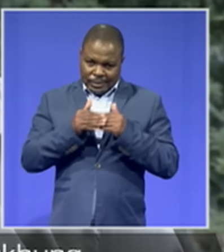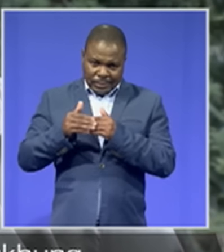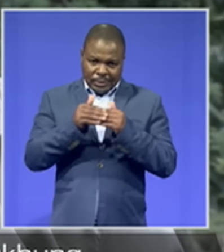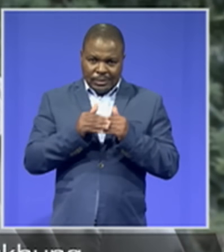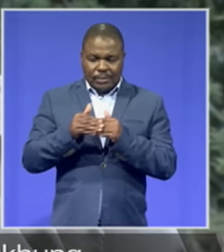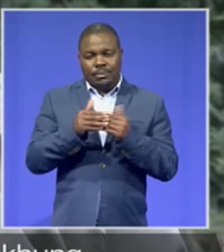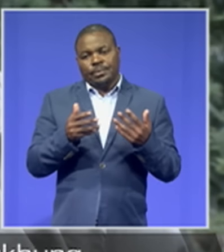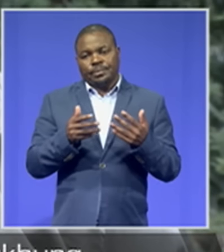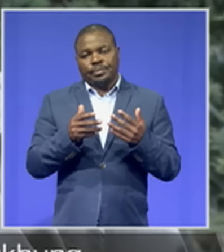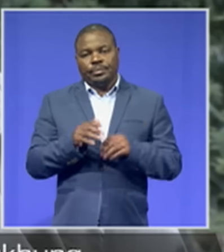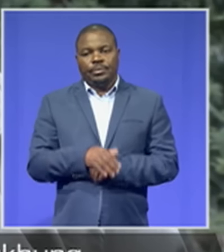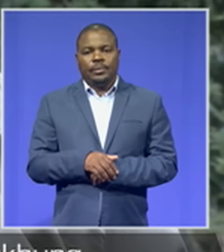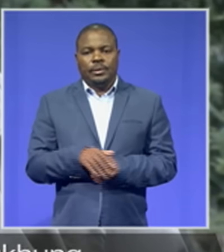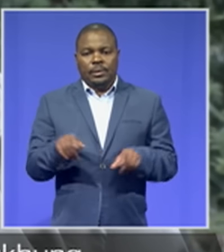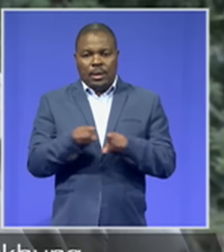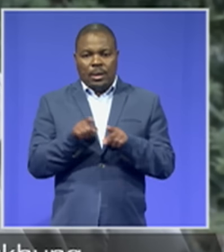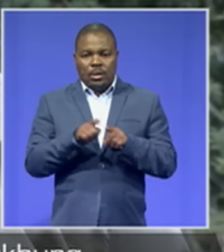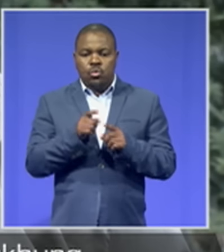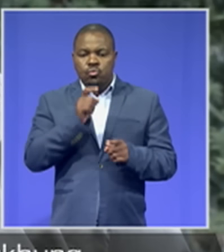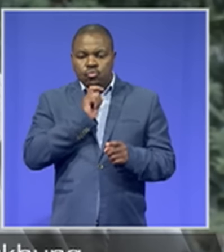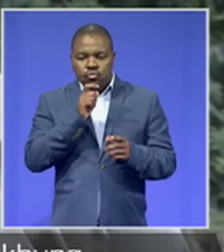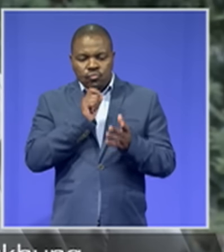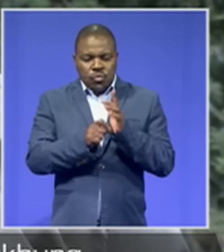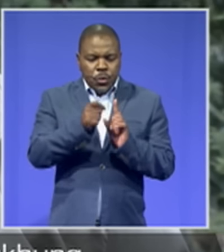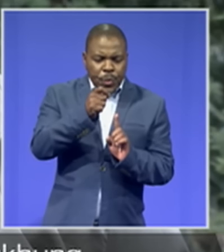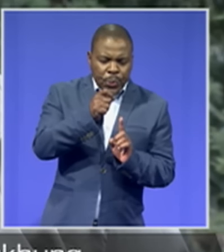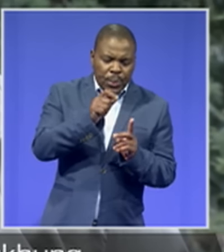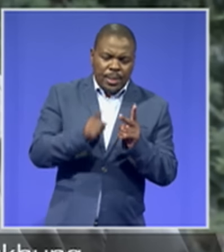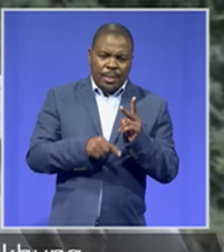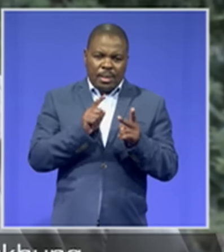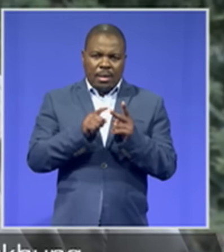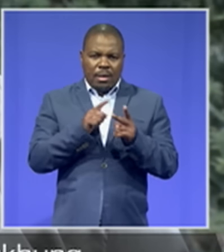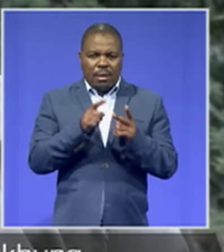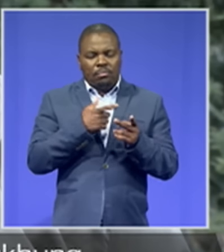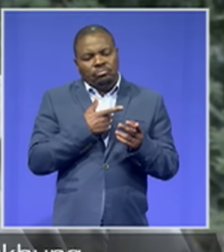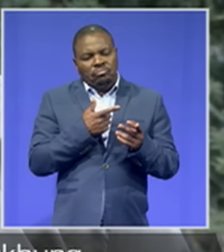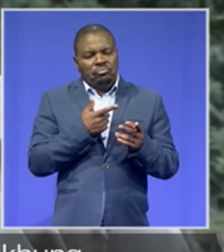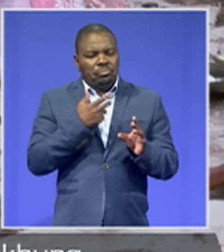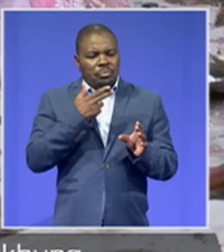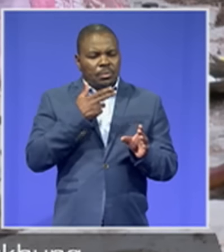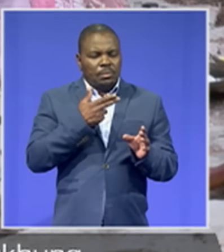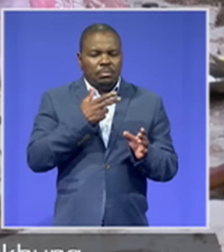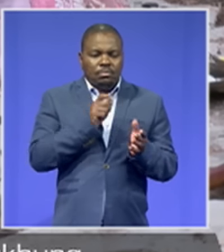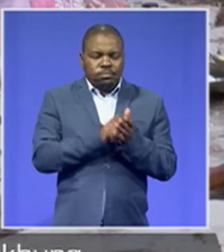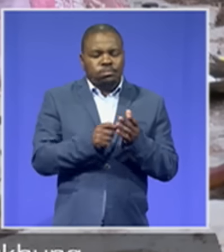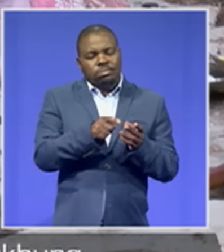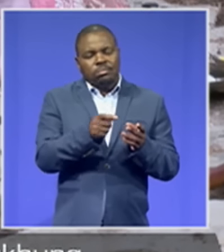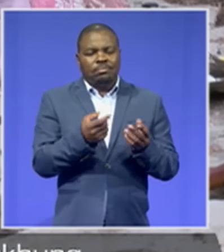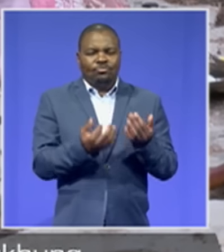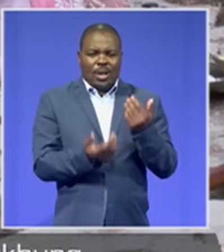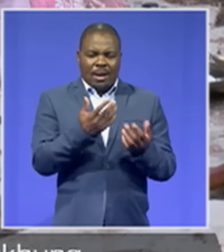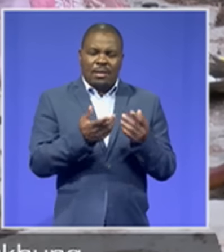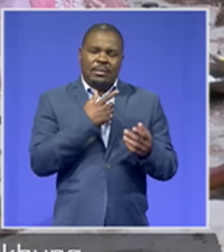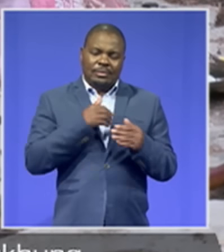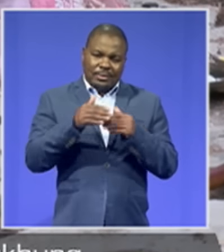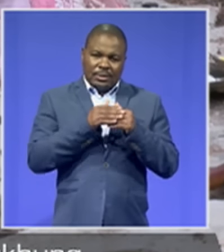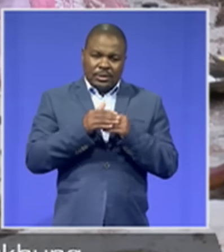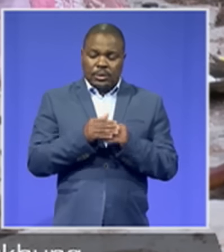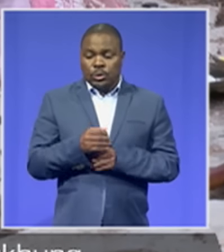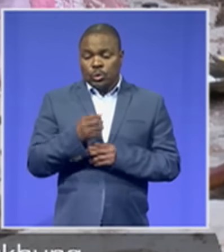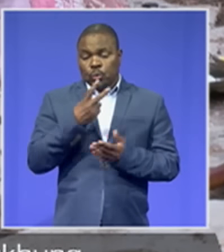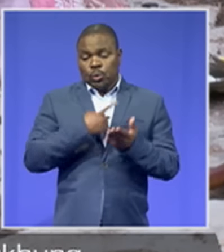bitsa direke tiriso ya dikerese ga mmogo le ditofo teng ka mekhukhu. Dibekeng tse pedi tse fetileng ke